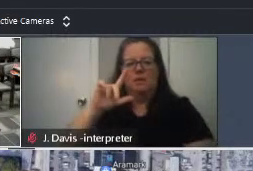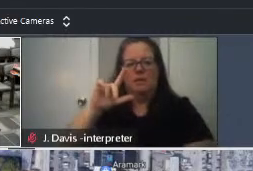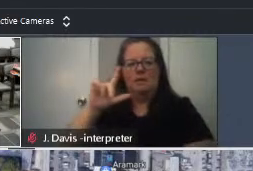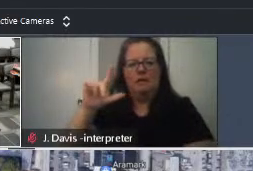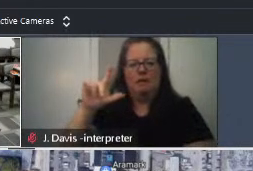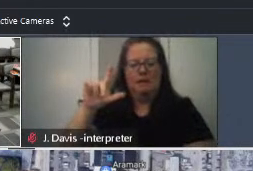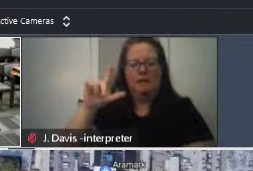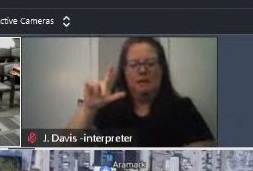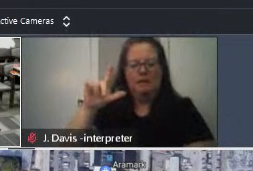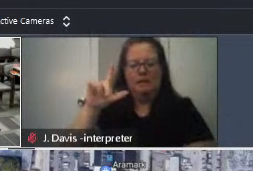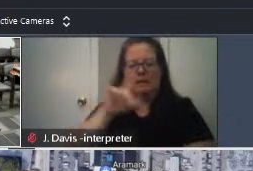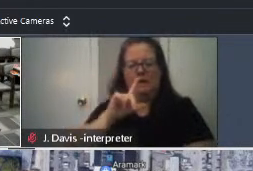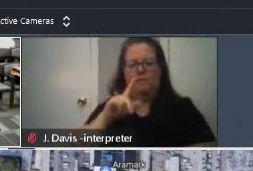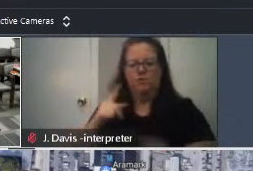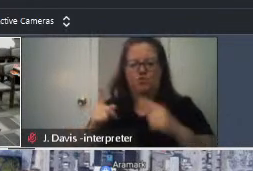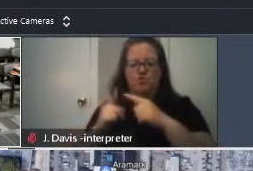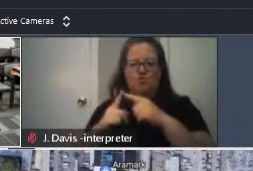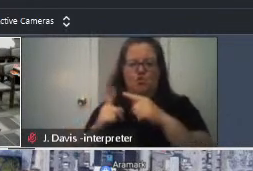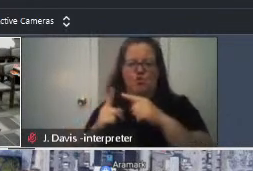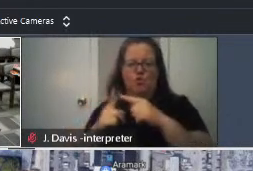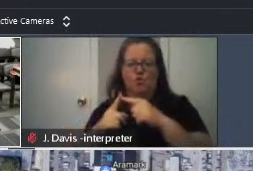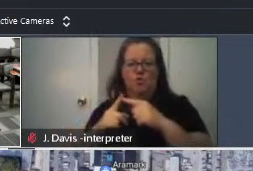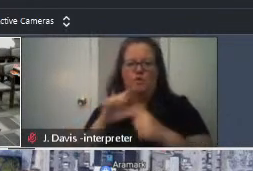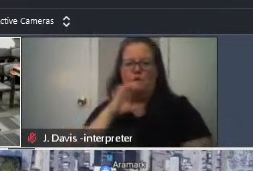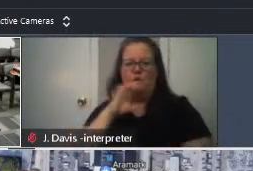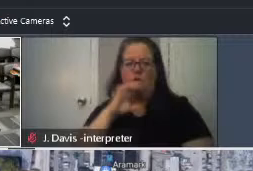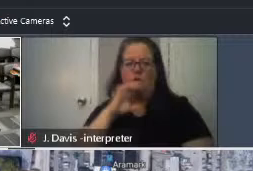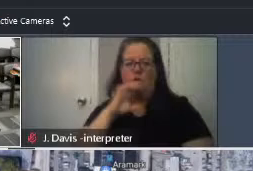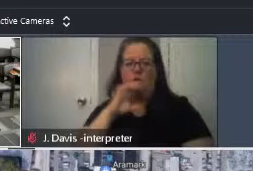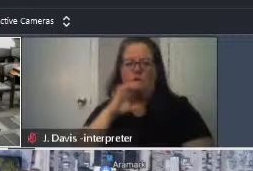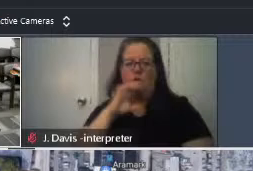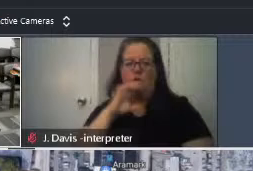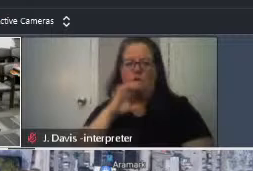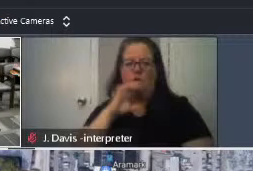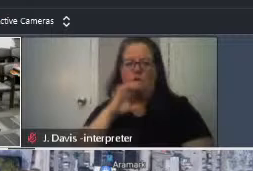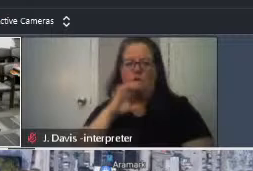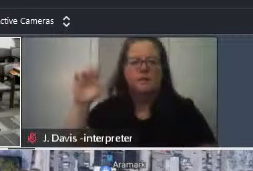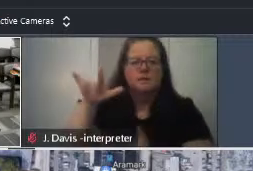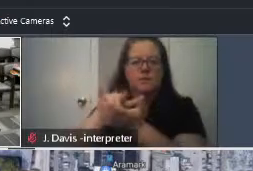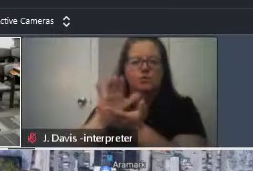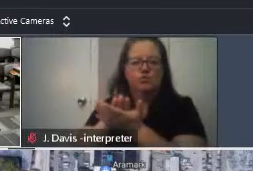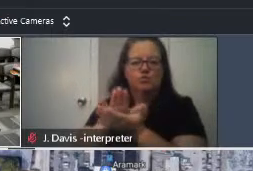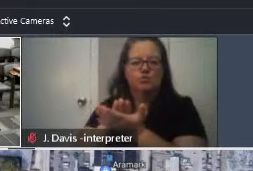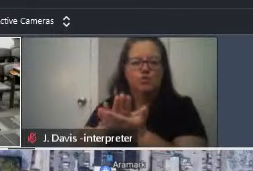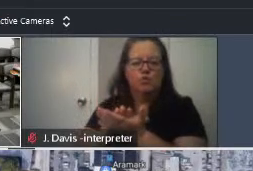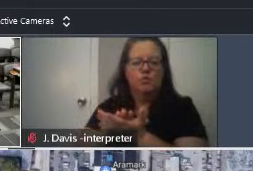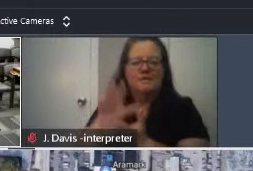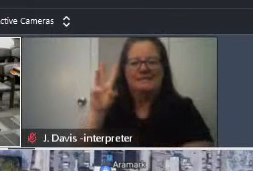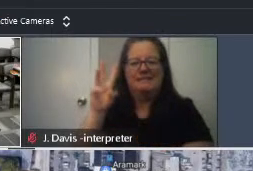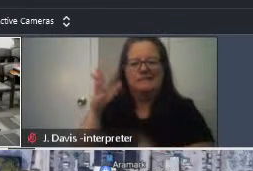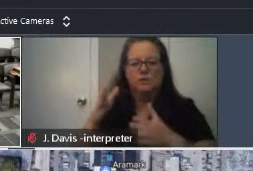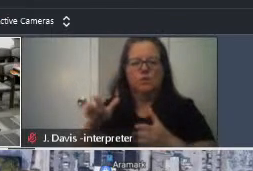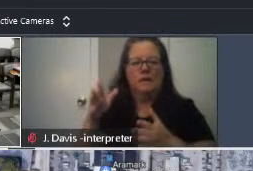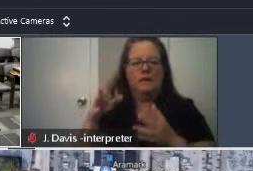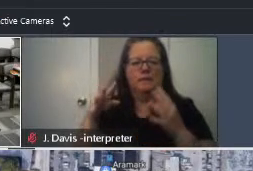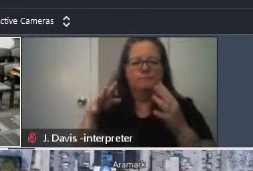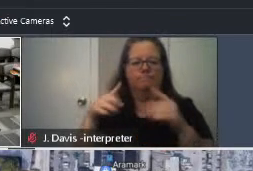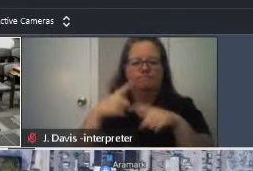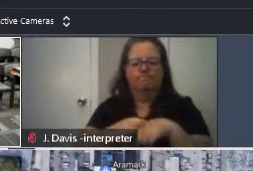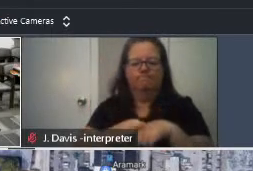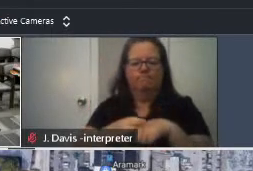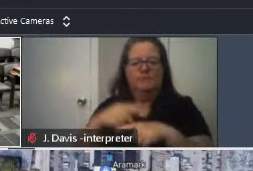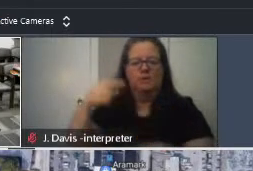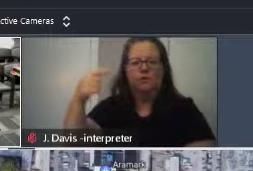northwest corner of this map, you have Old Vance Middle. This is near the 6-way intersection of